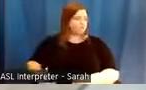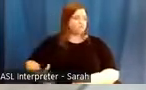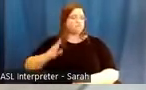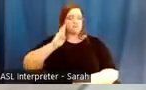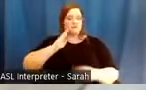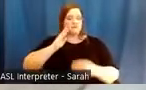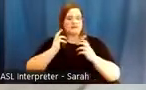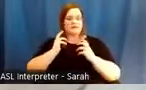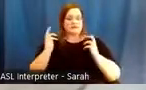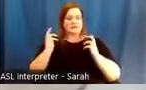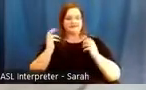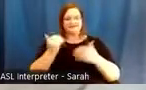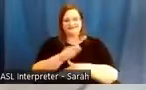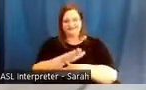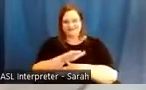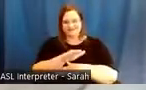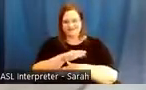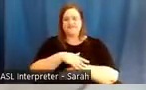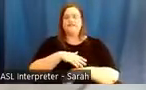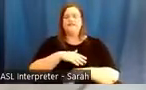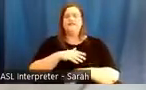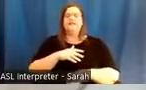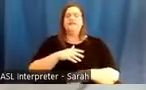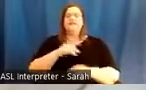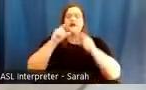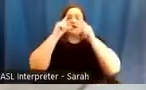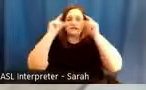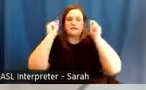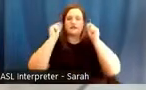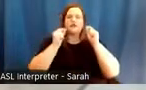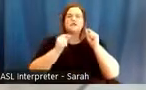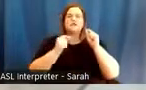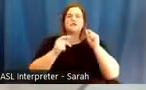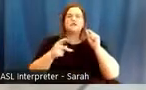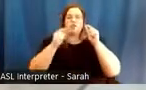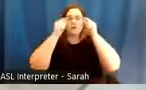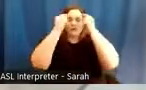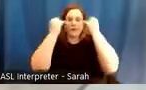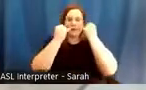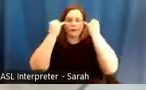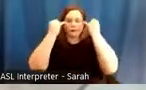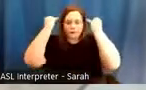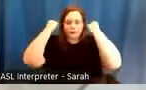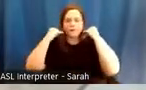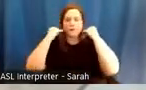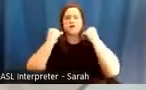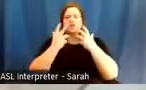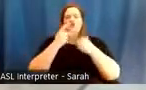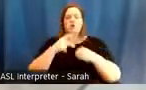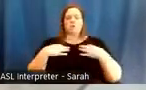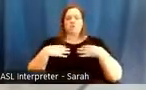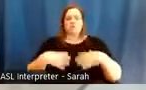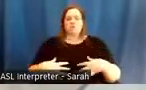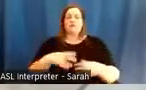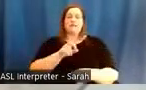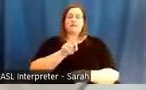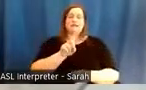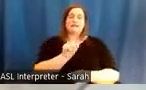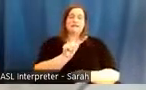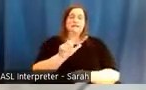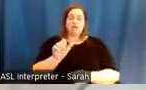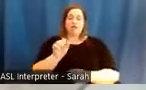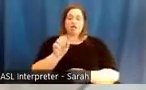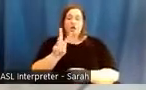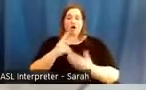this afternoon. I'm wearing glasses with purple rims and a dark purple shirt. The Disability Law Project is part of